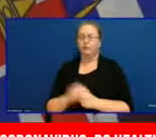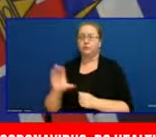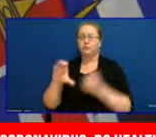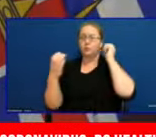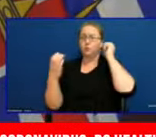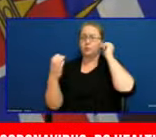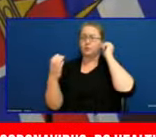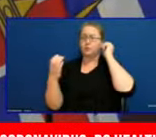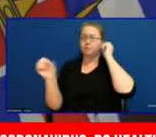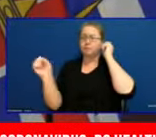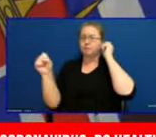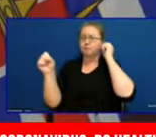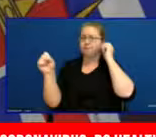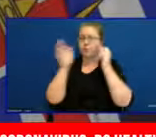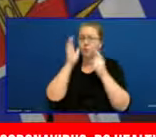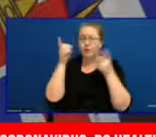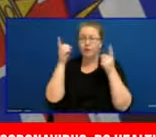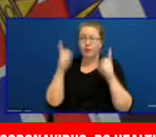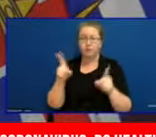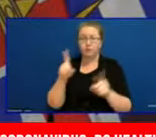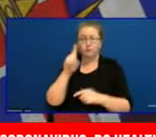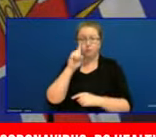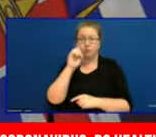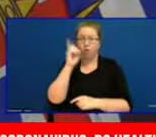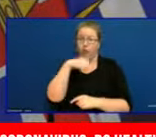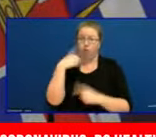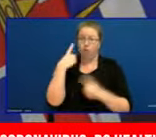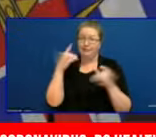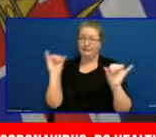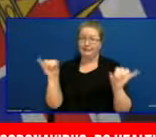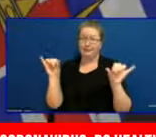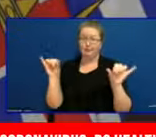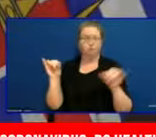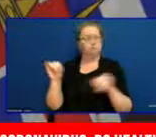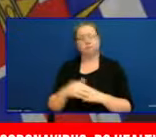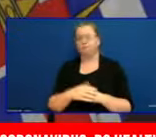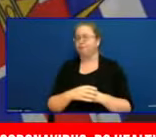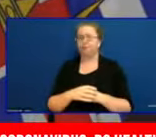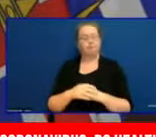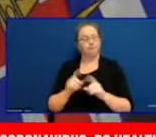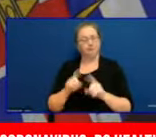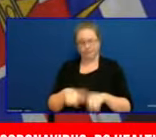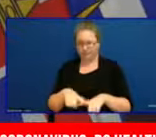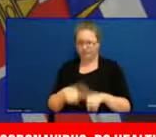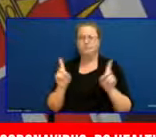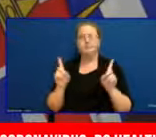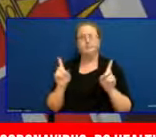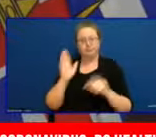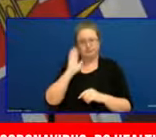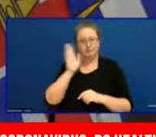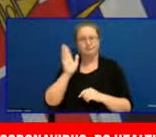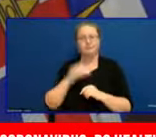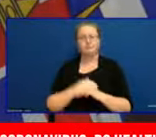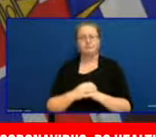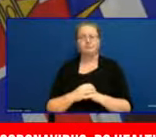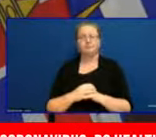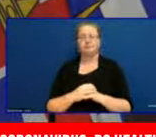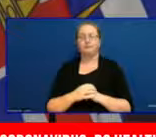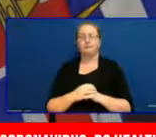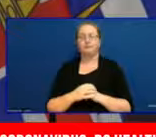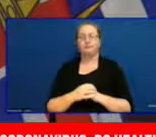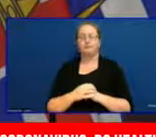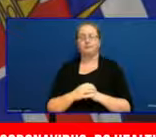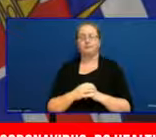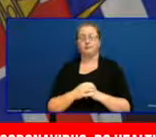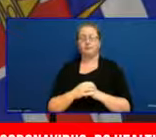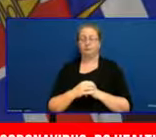yes, we will have Christmas. We will have Christmas. It'll look different. And yes, we're going to have to pay attention to